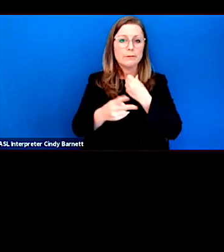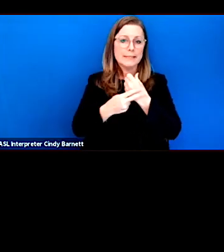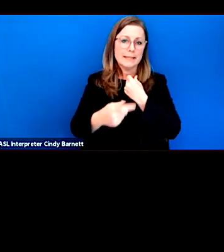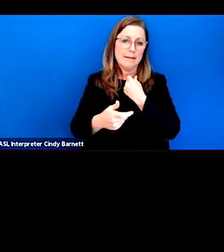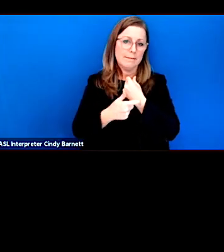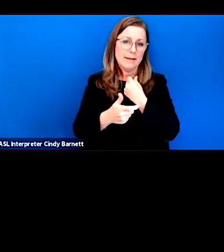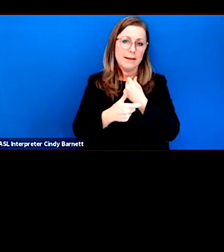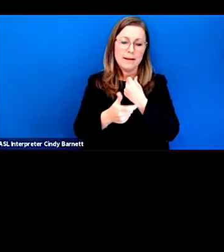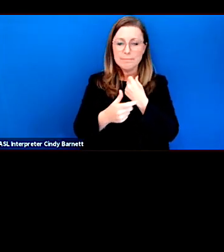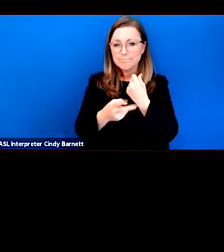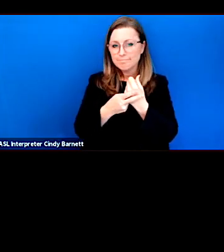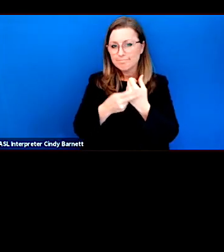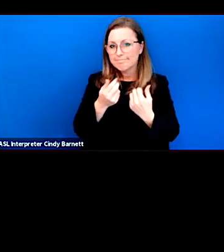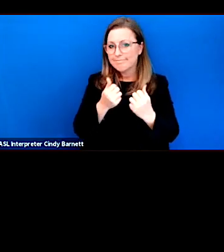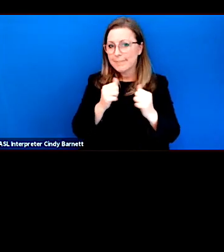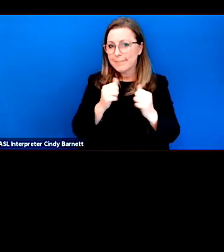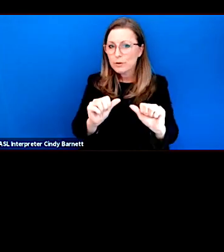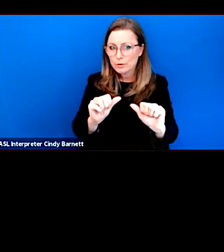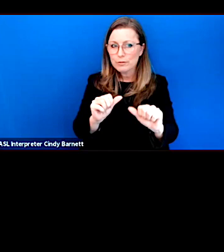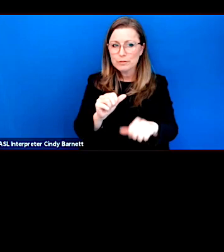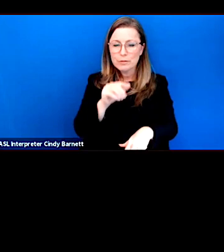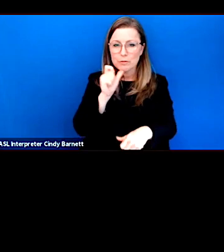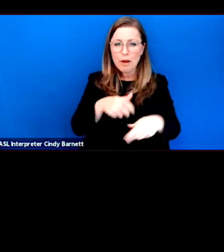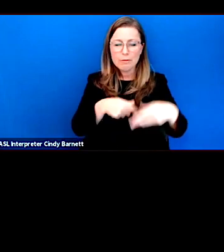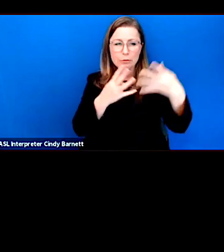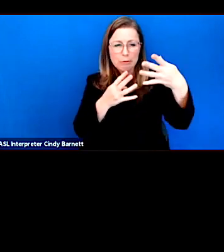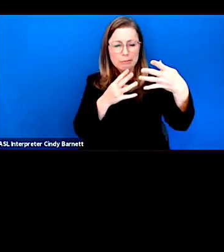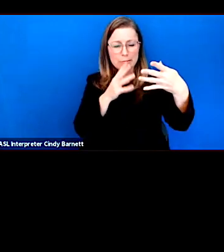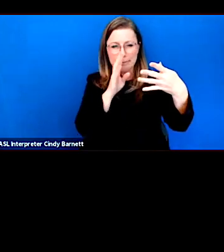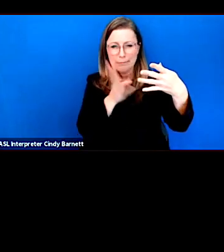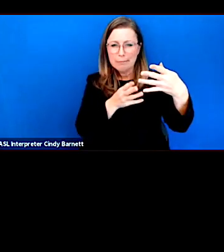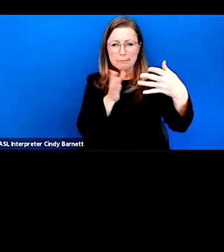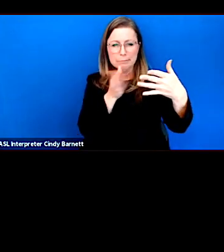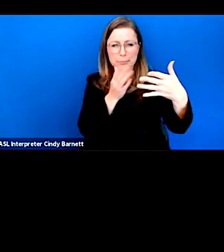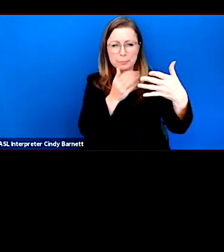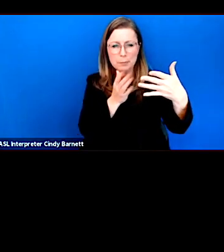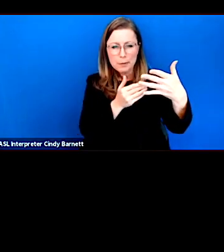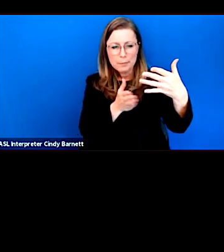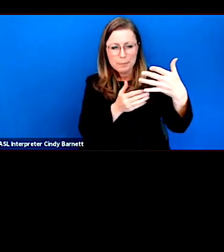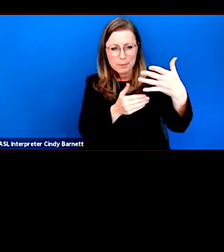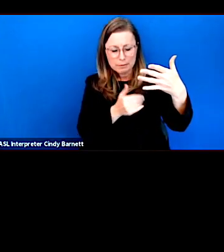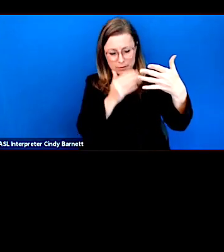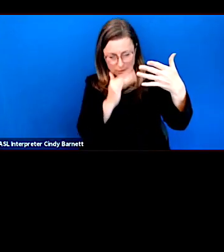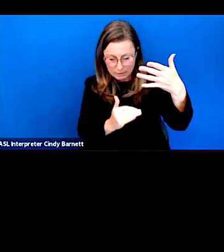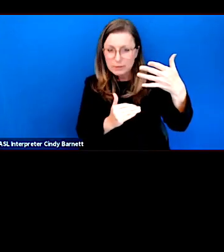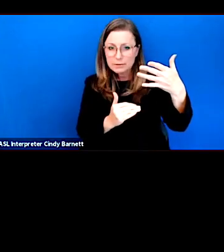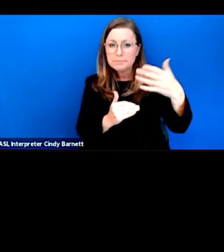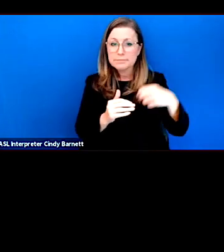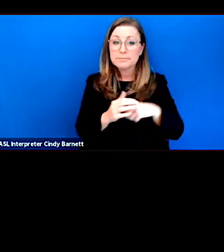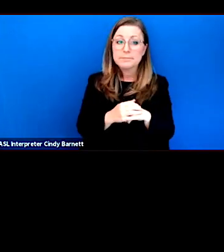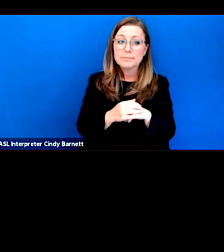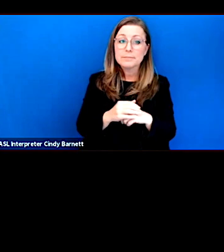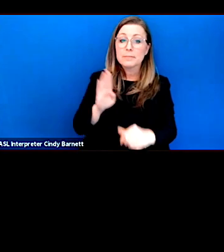before discarding. Boolean operators such as and, or, and not